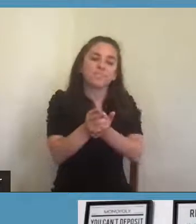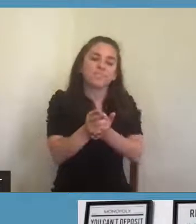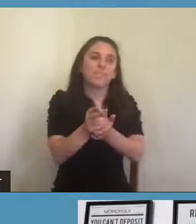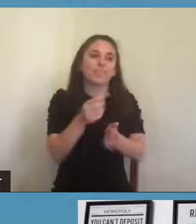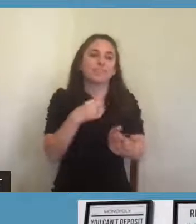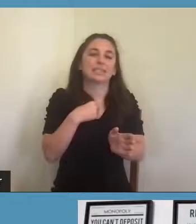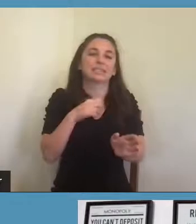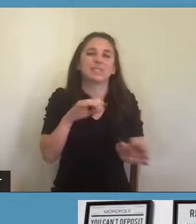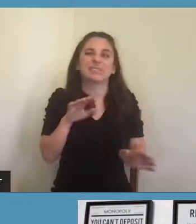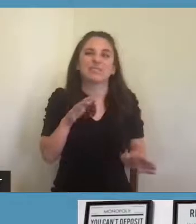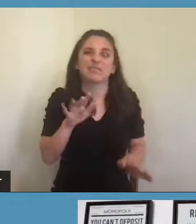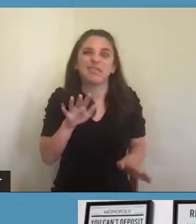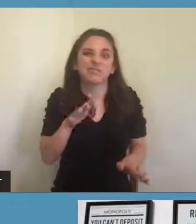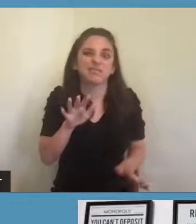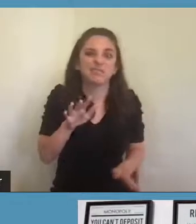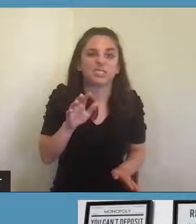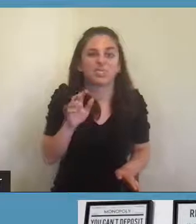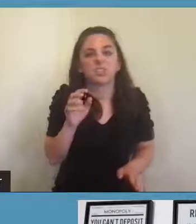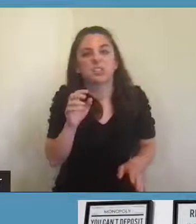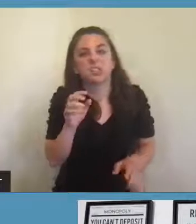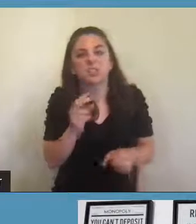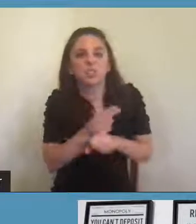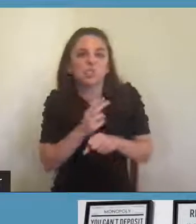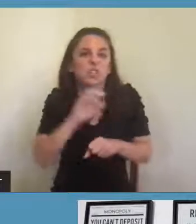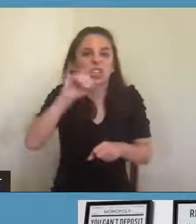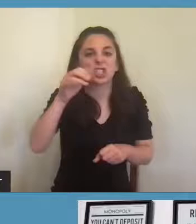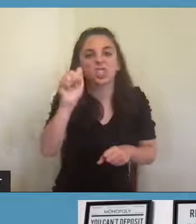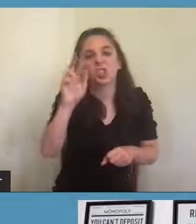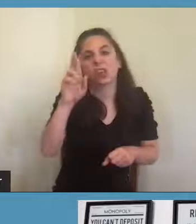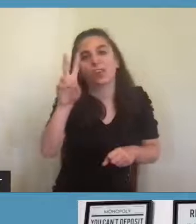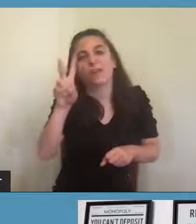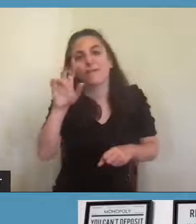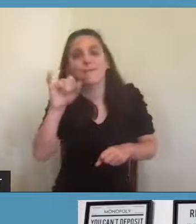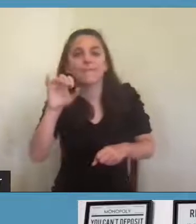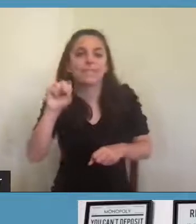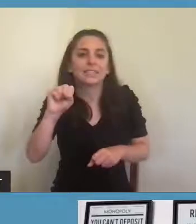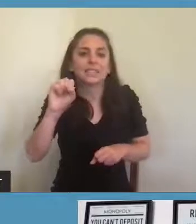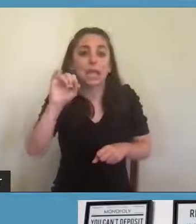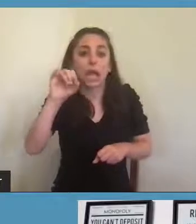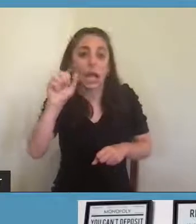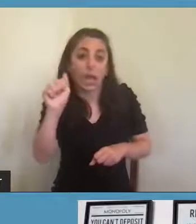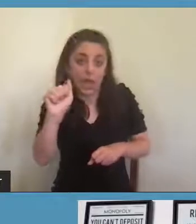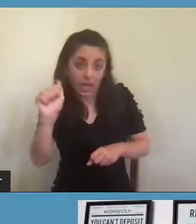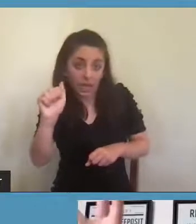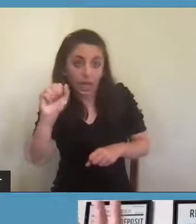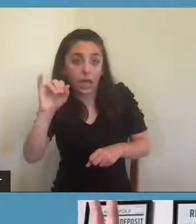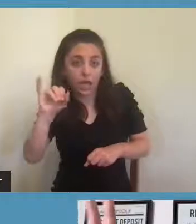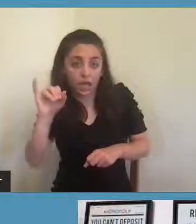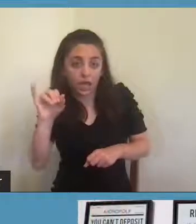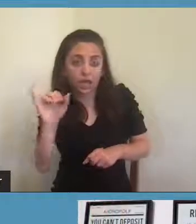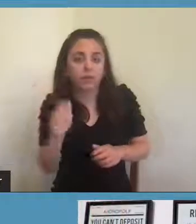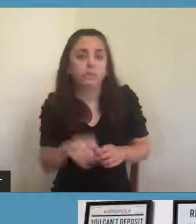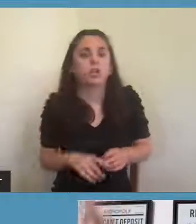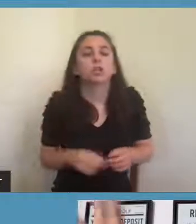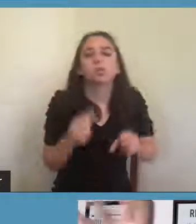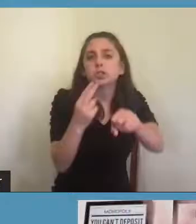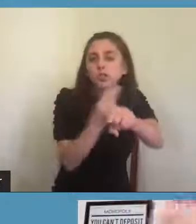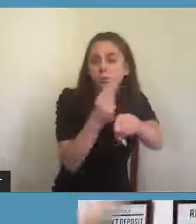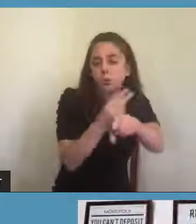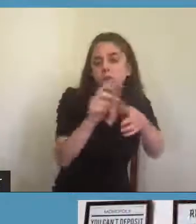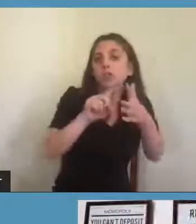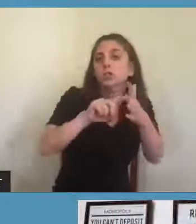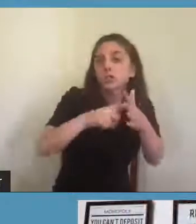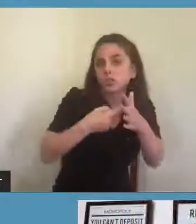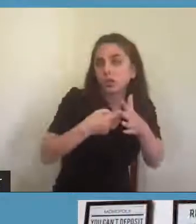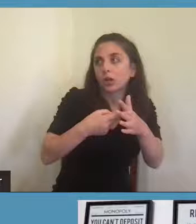hesitant around something like a Jarvis AI. I never use it just to use it, right? I am using it potentially as a jump off point, as some ideas that are